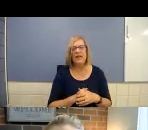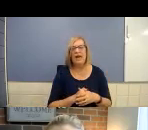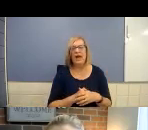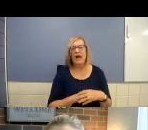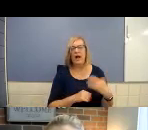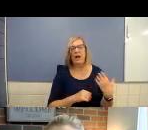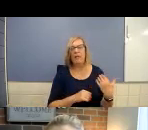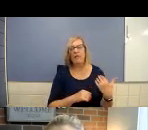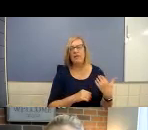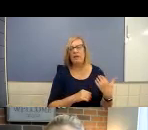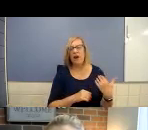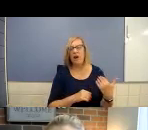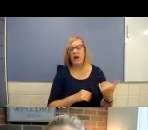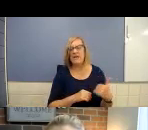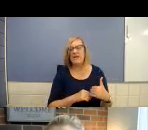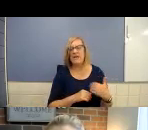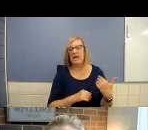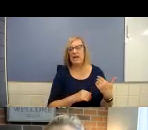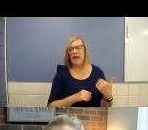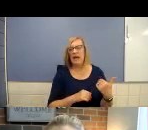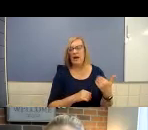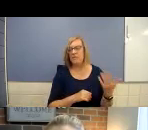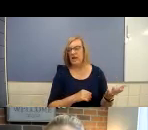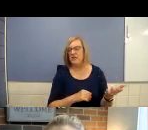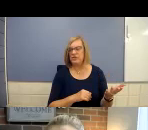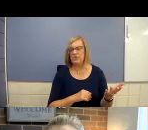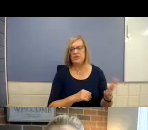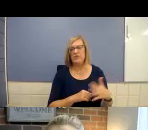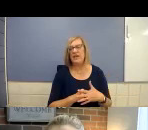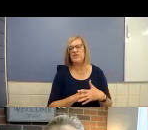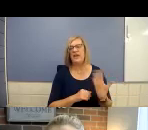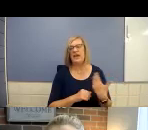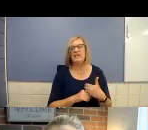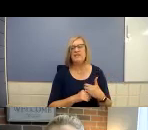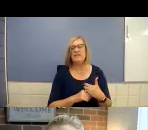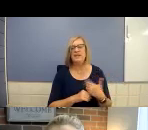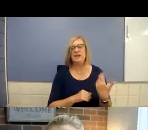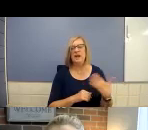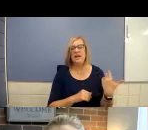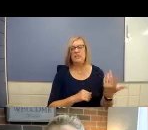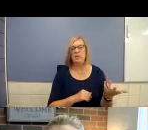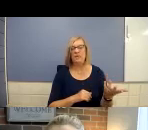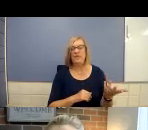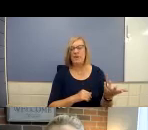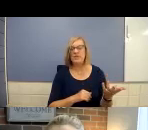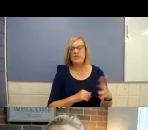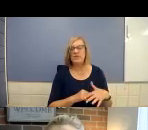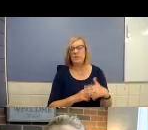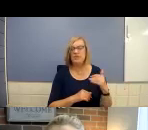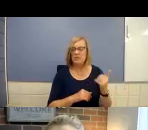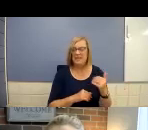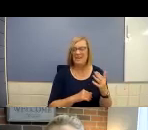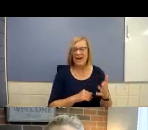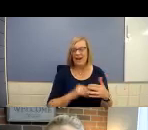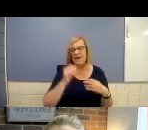mouthful. The RID, National Interpreter Certification, or the NIC, and the Board of Evaluation of